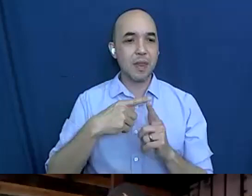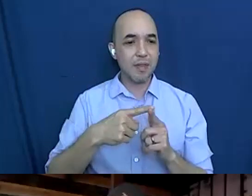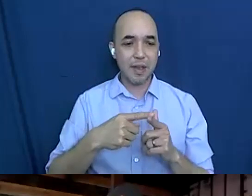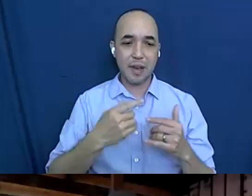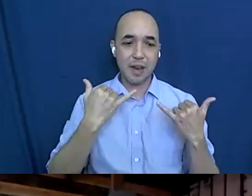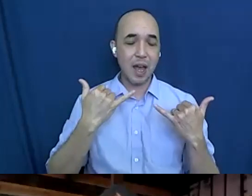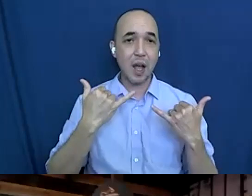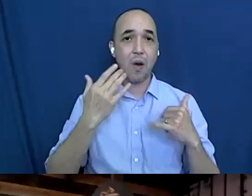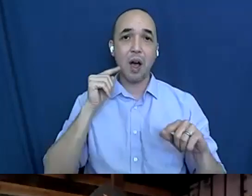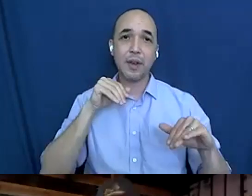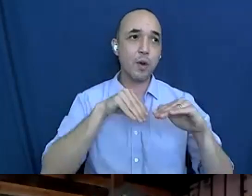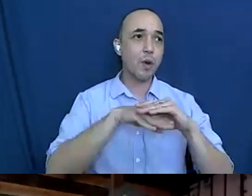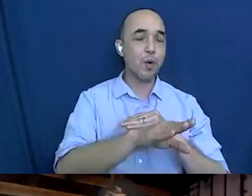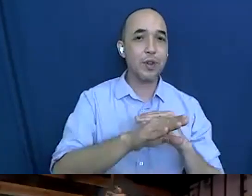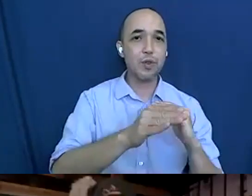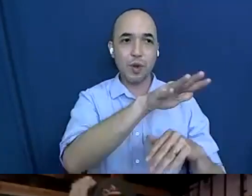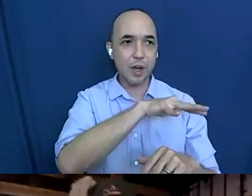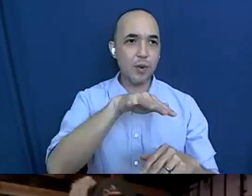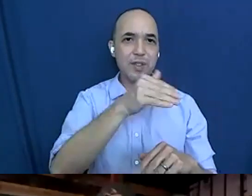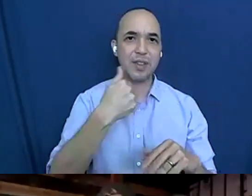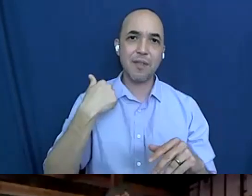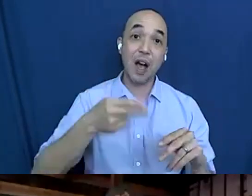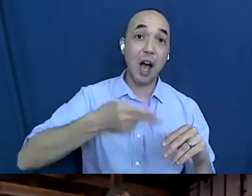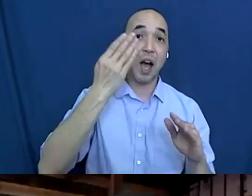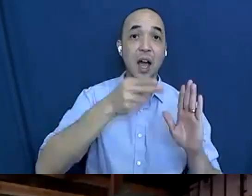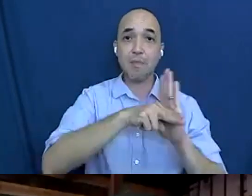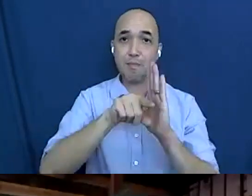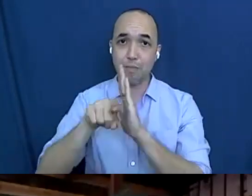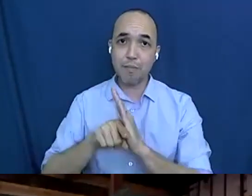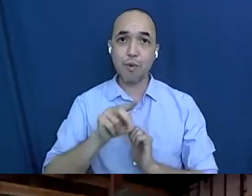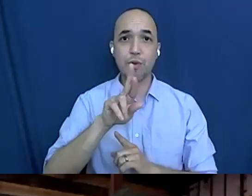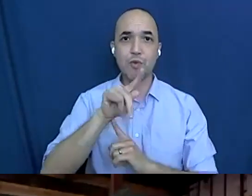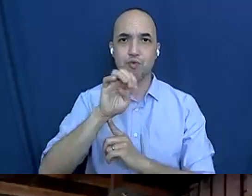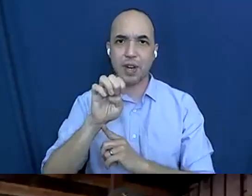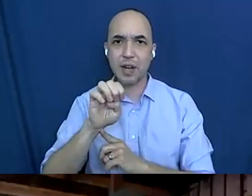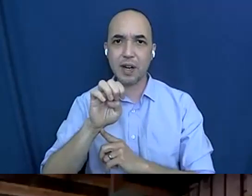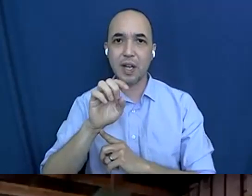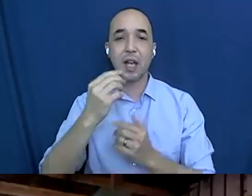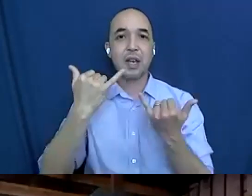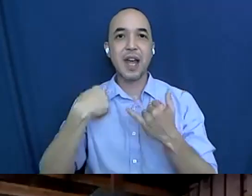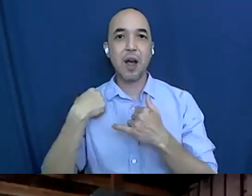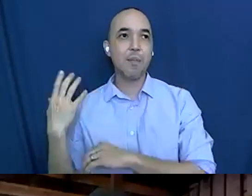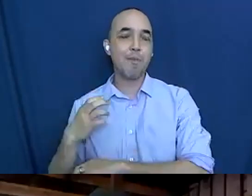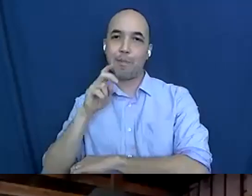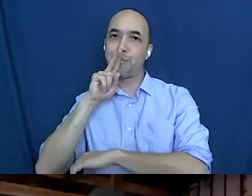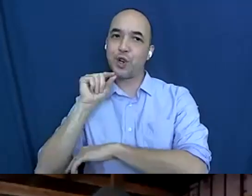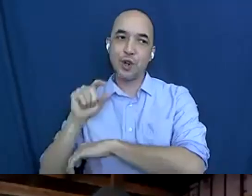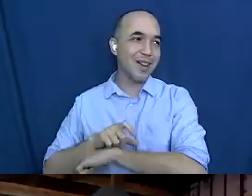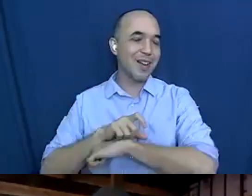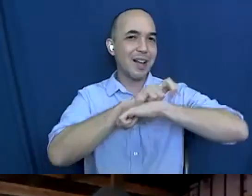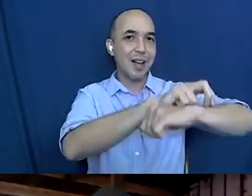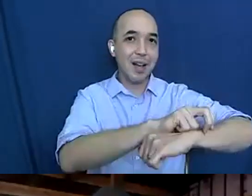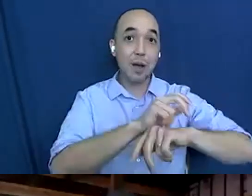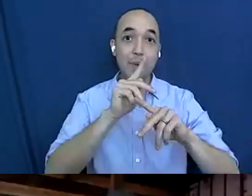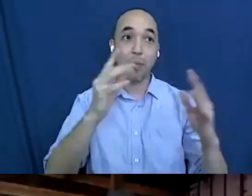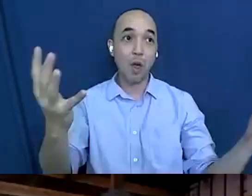and everyone's sitting there, oh my God, man, oh, because of exposure. You're not exposed to something, you don't know about it. So